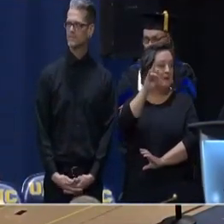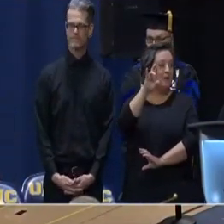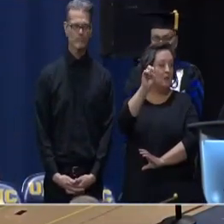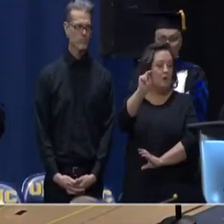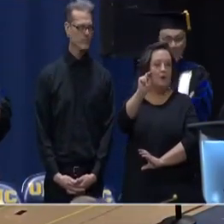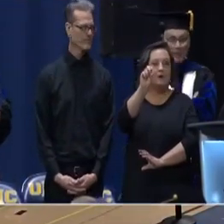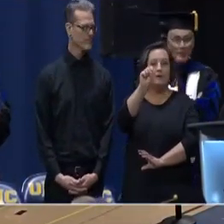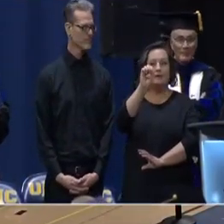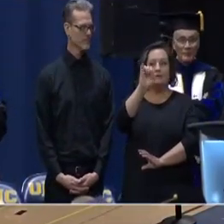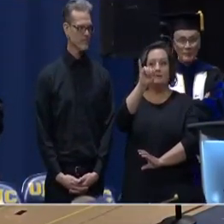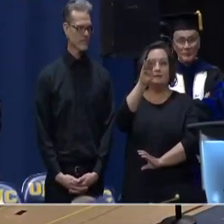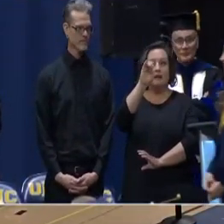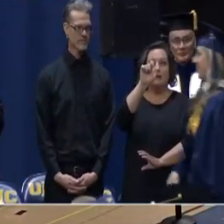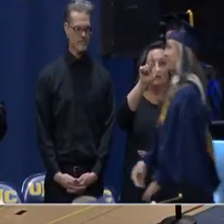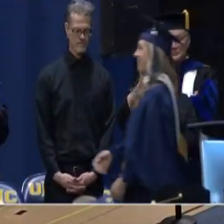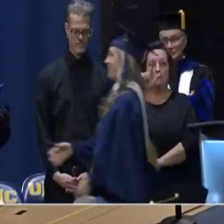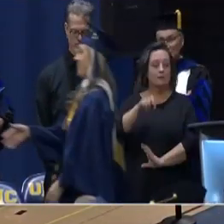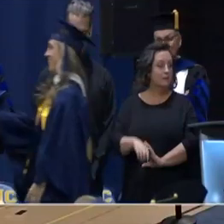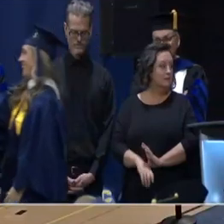Lauren Seibel.